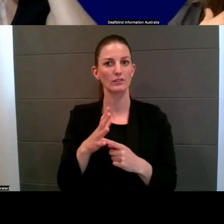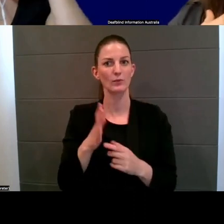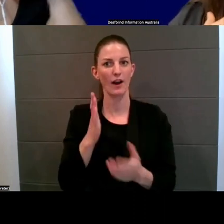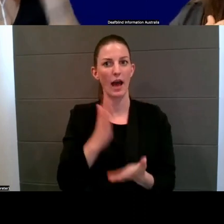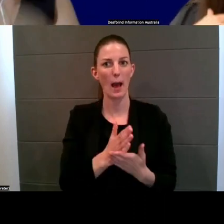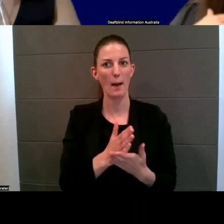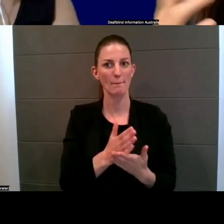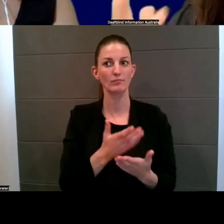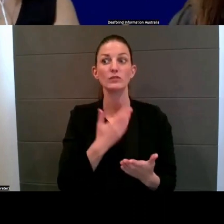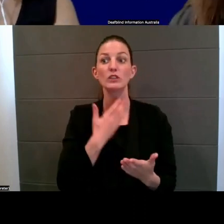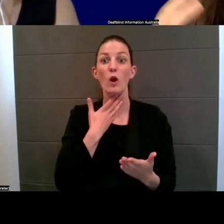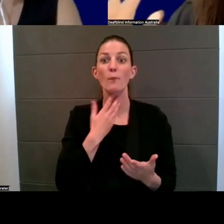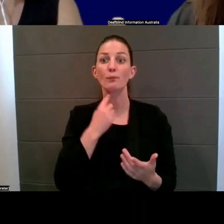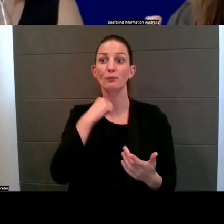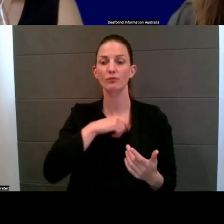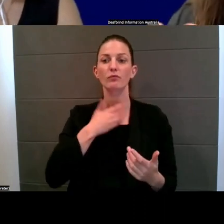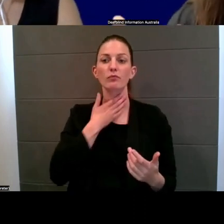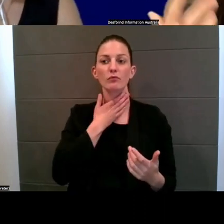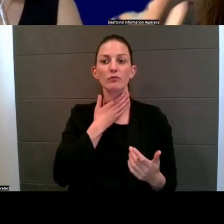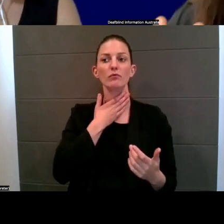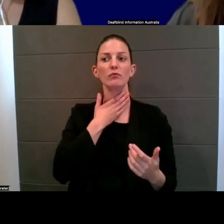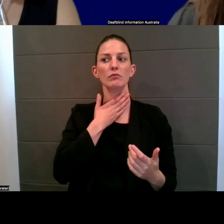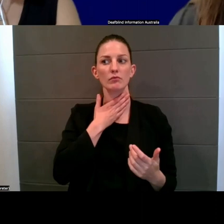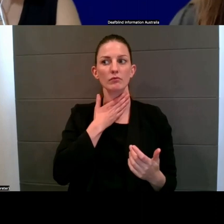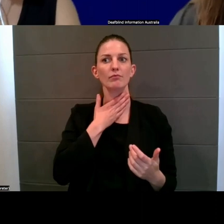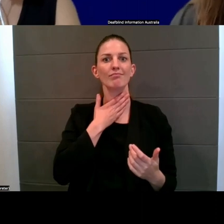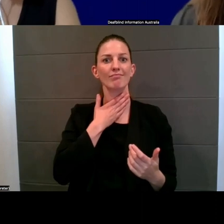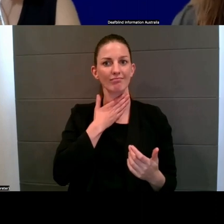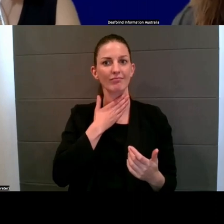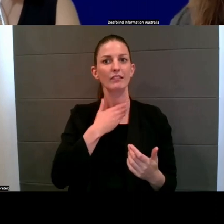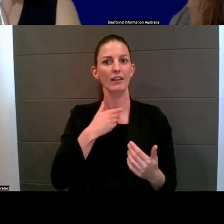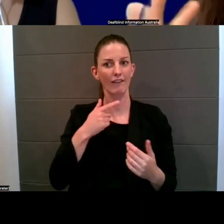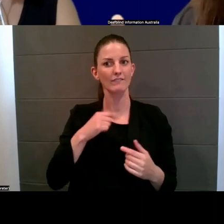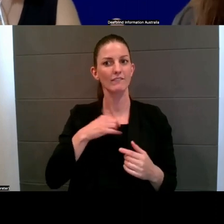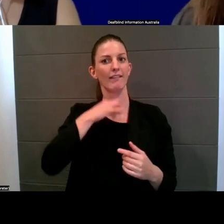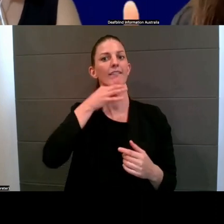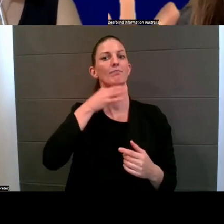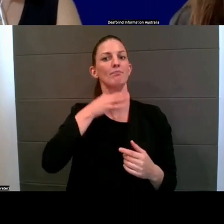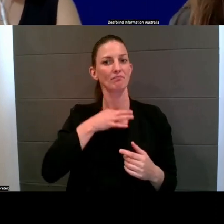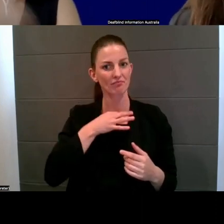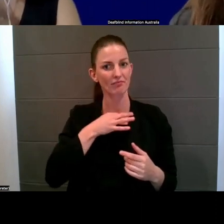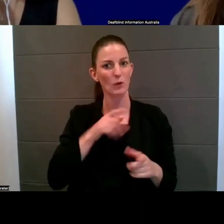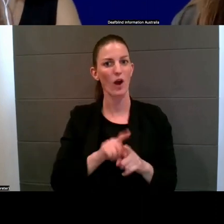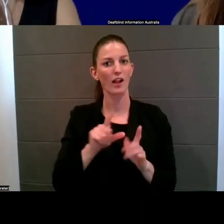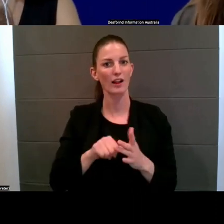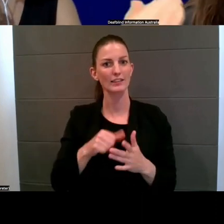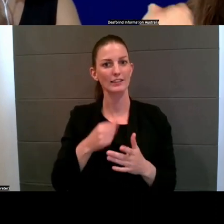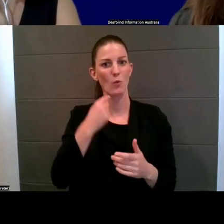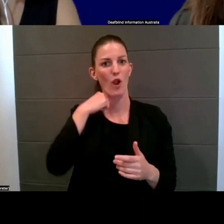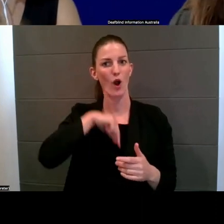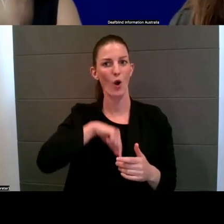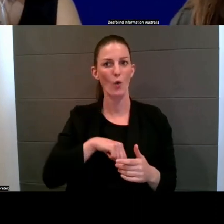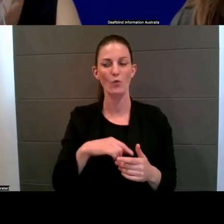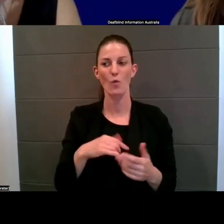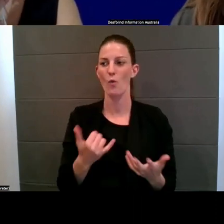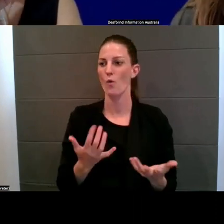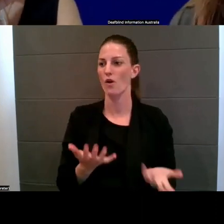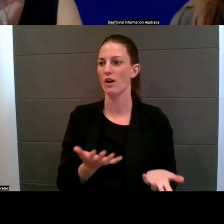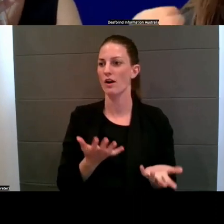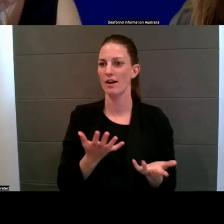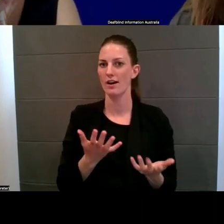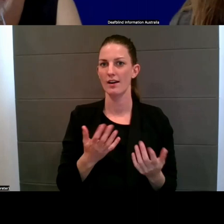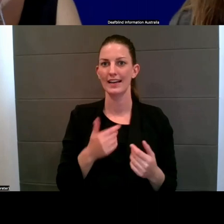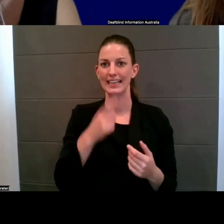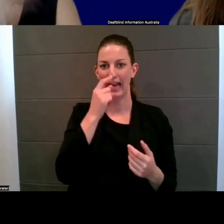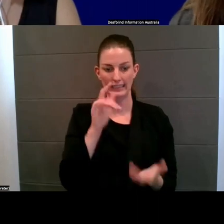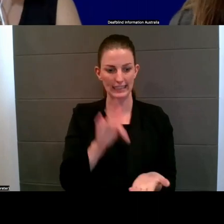feel pieces swallowed and just absorbing aspects of the mealtime process through touch, or maybe that's through